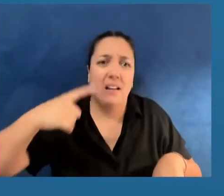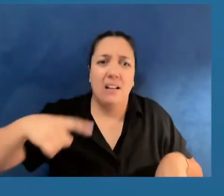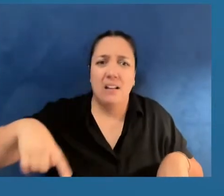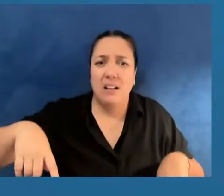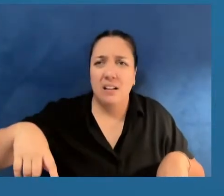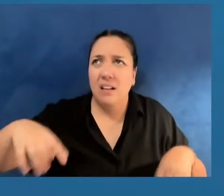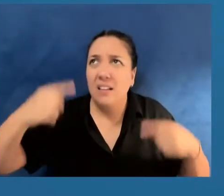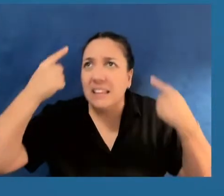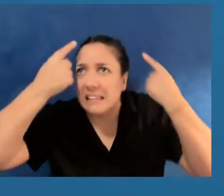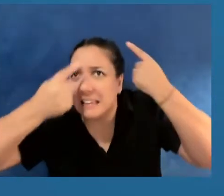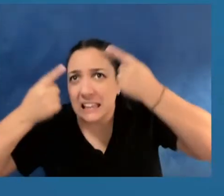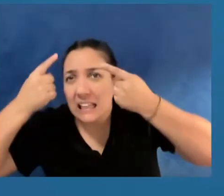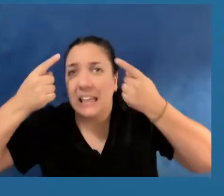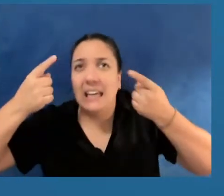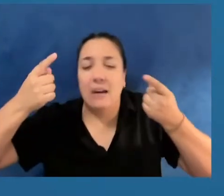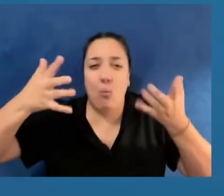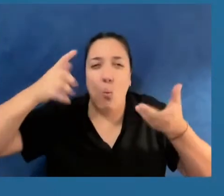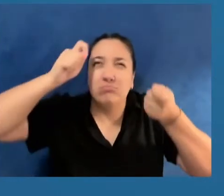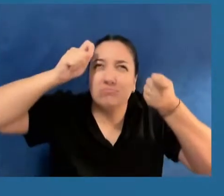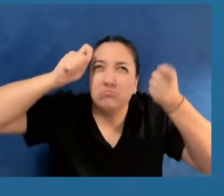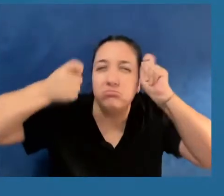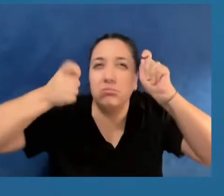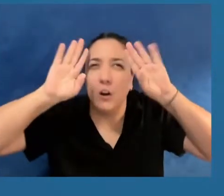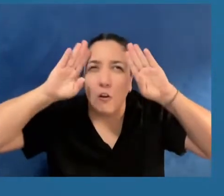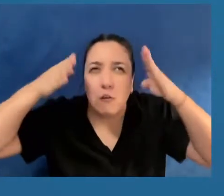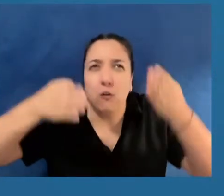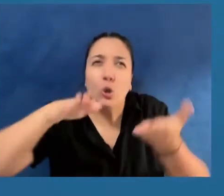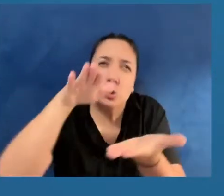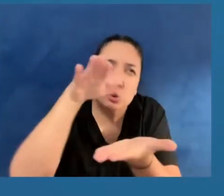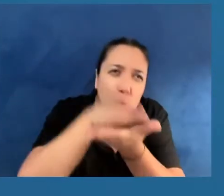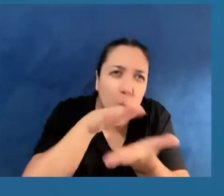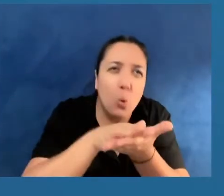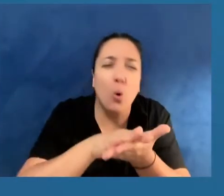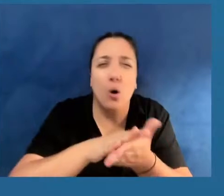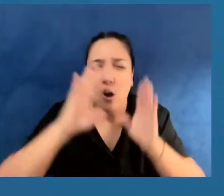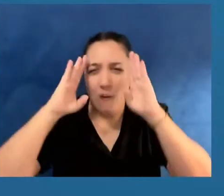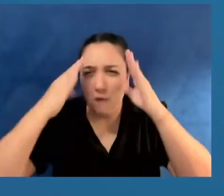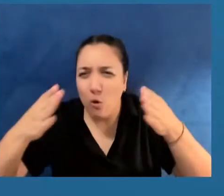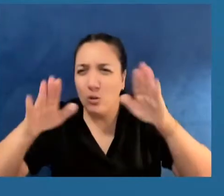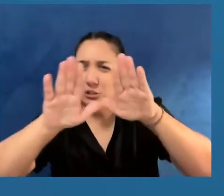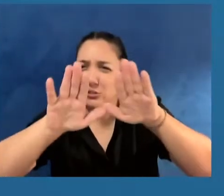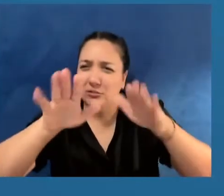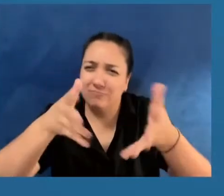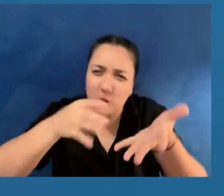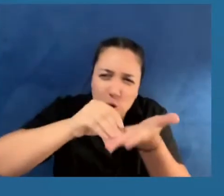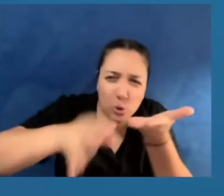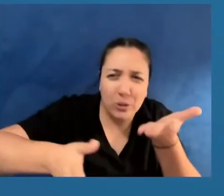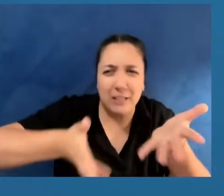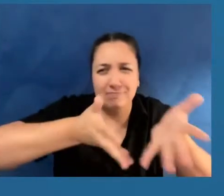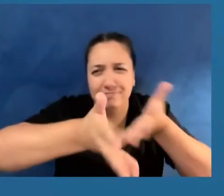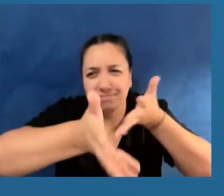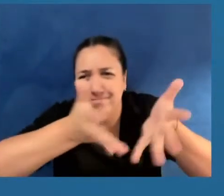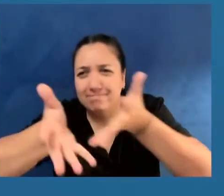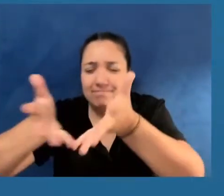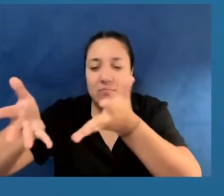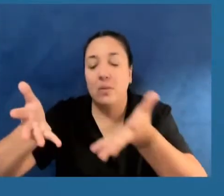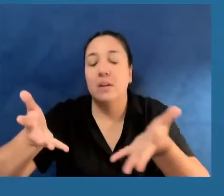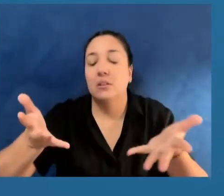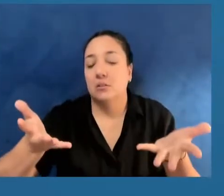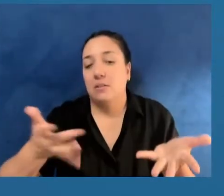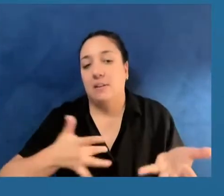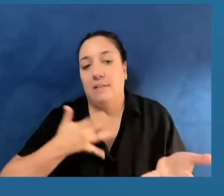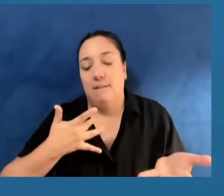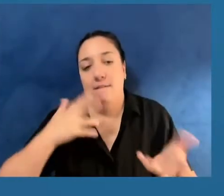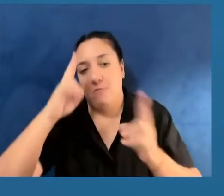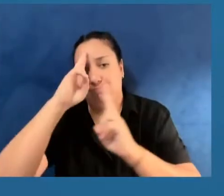they should be learning at school and the positive interactions that they should be having with each other. So we're really honored that you're here at Niagara Falls High